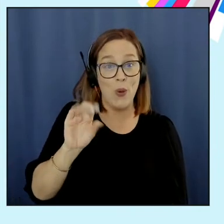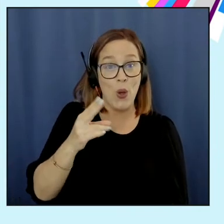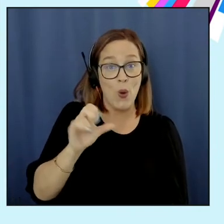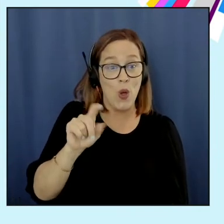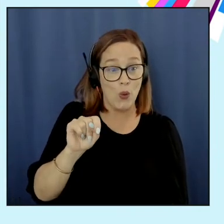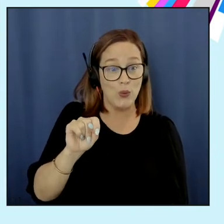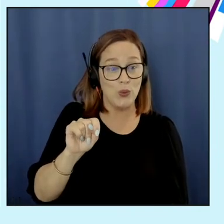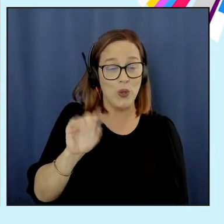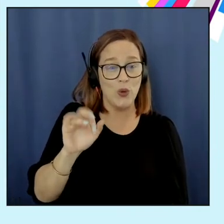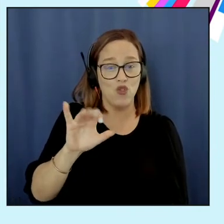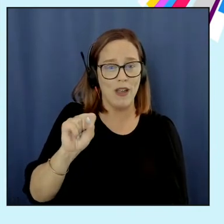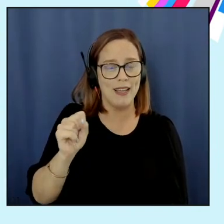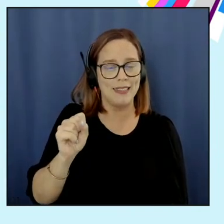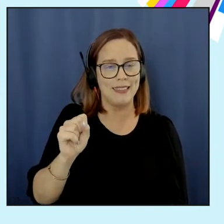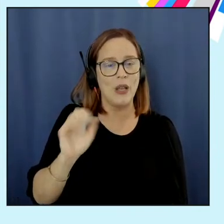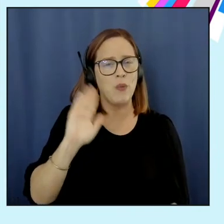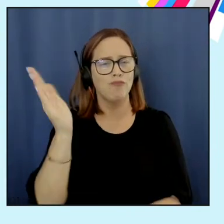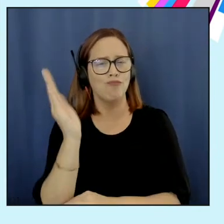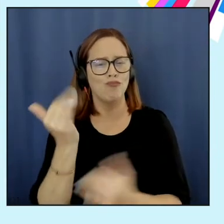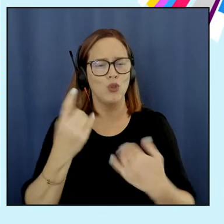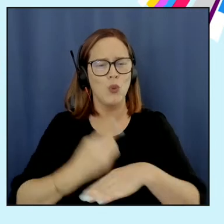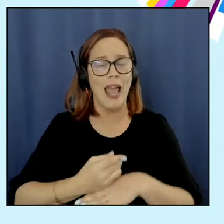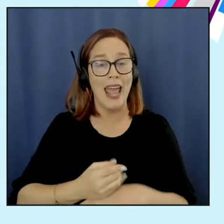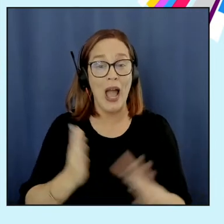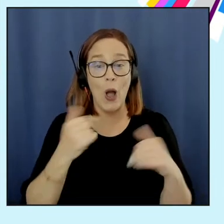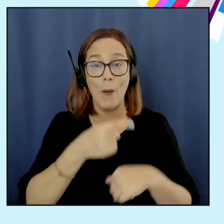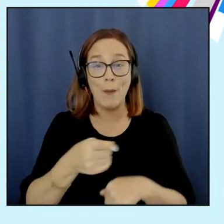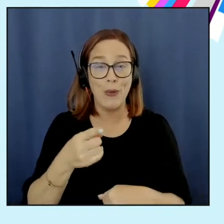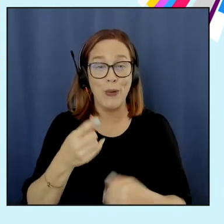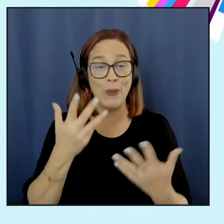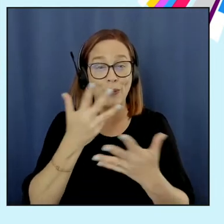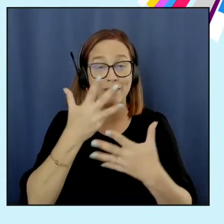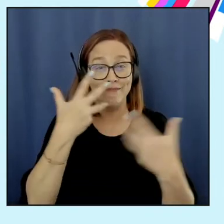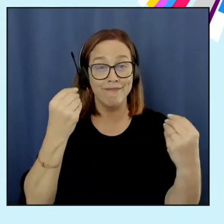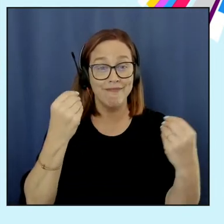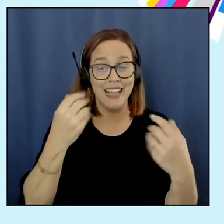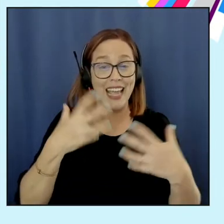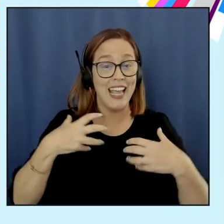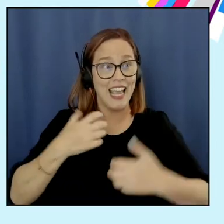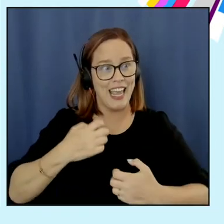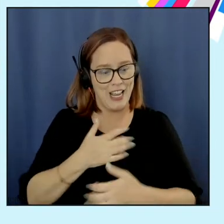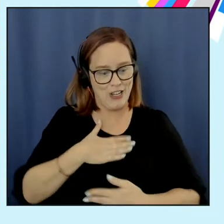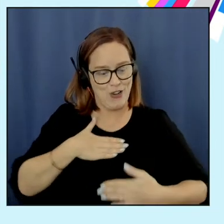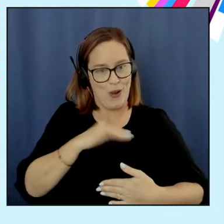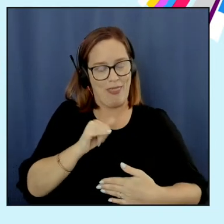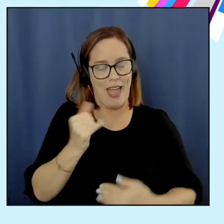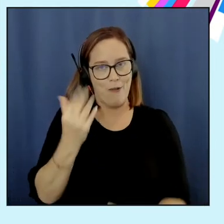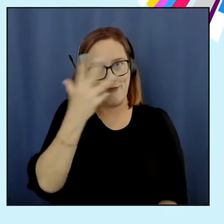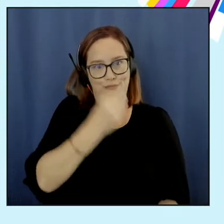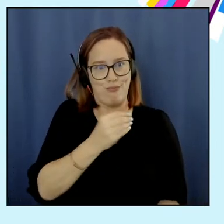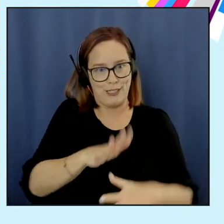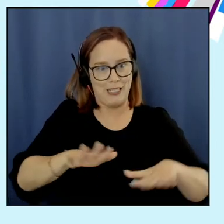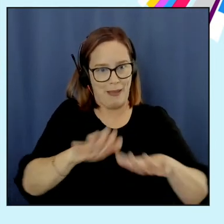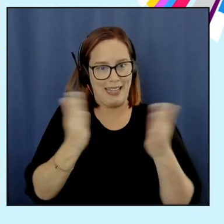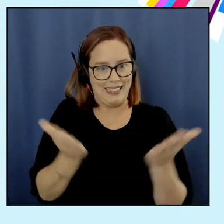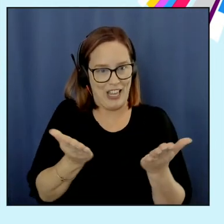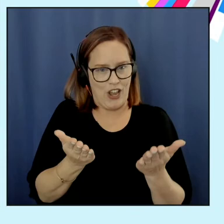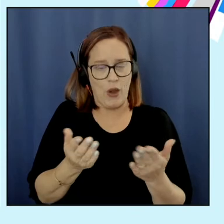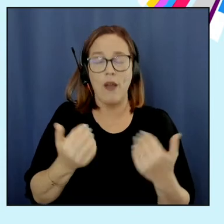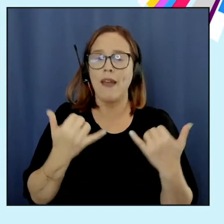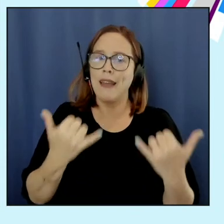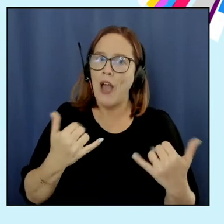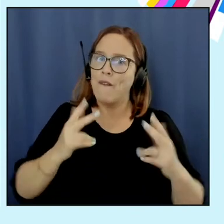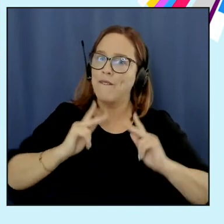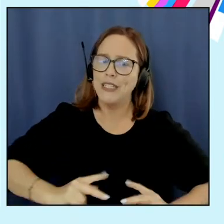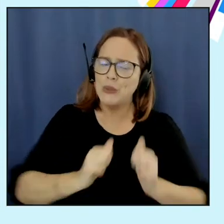are enjoying this stunning VR space created by our amazing team. So even though we aren't physically together, we're still able to congregate and celebrate in this